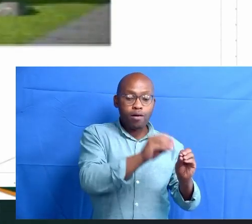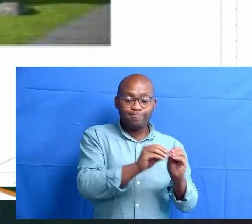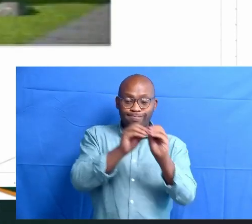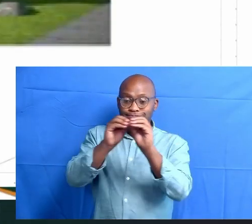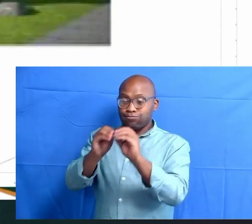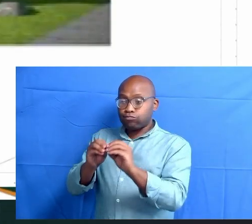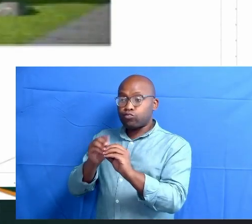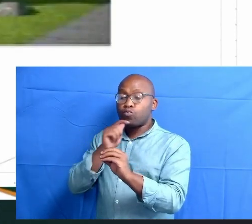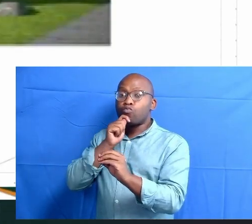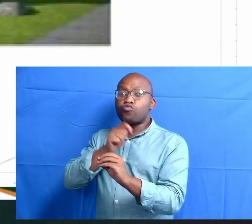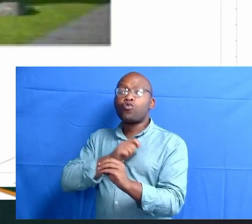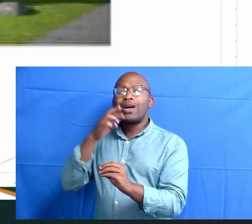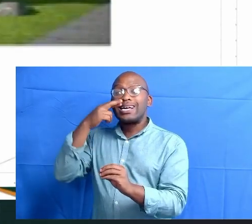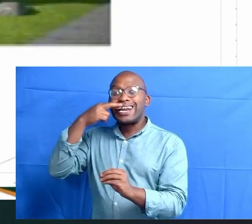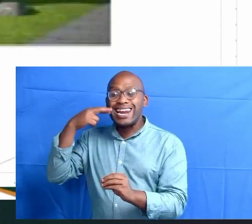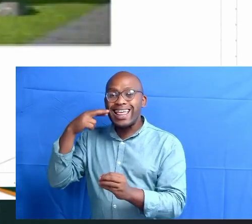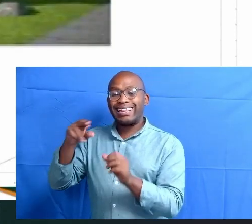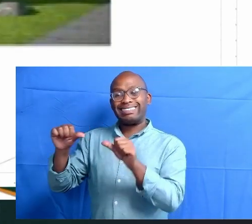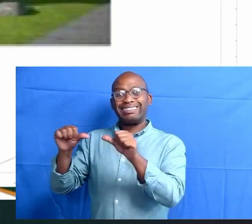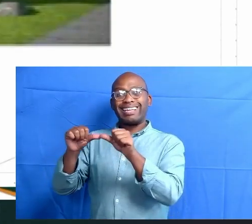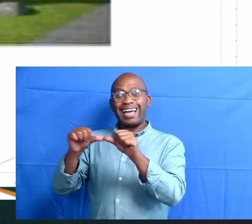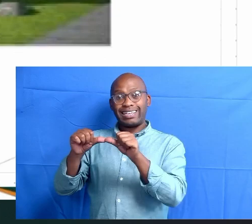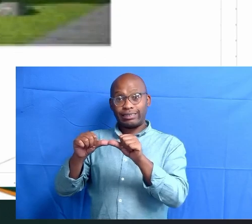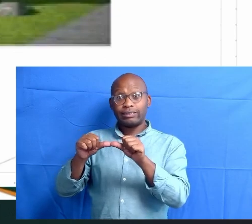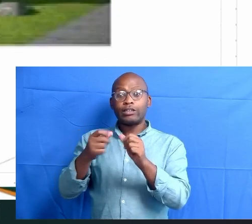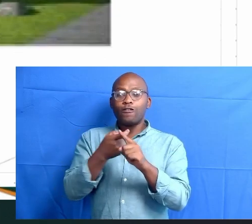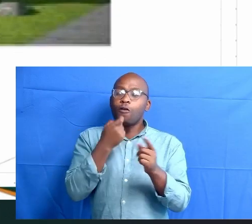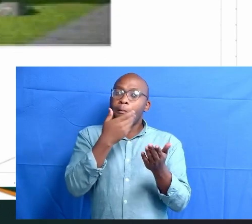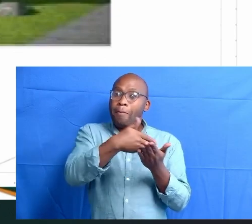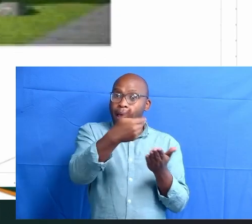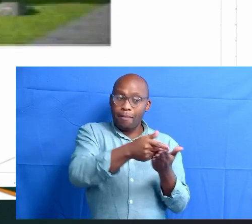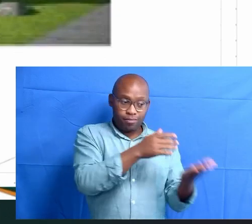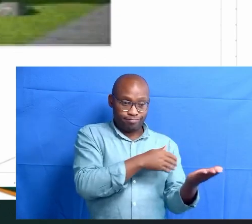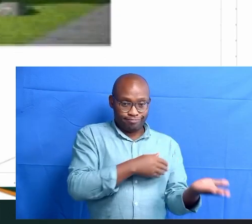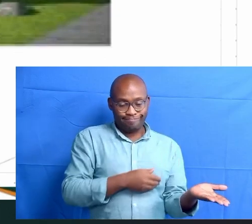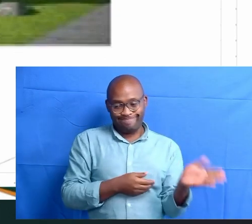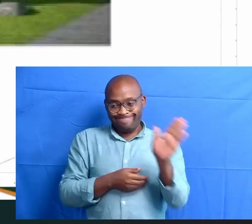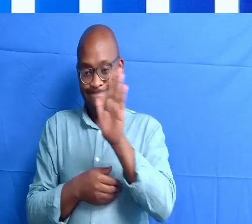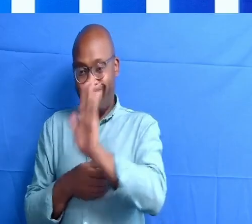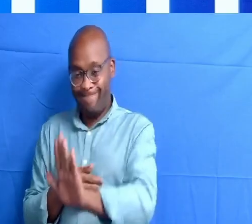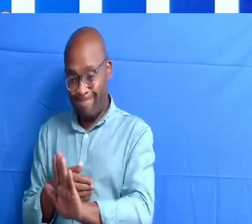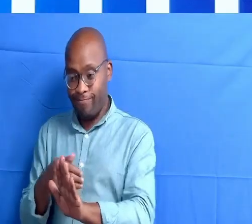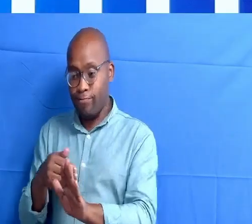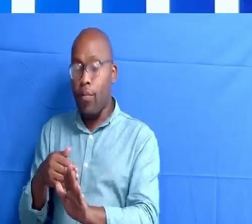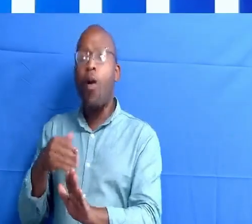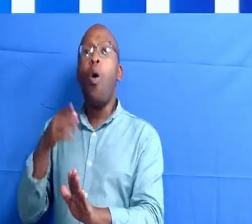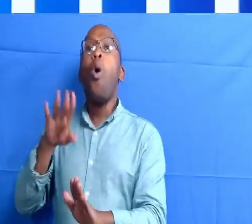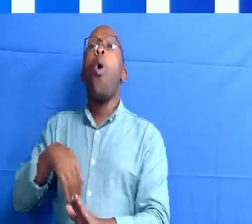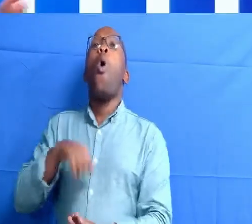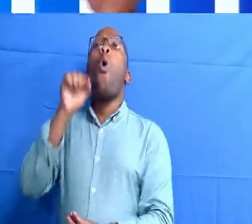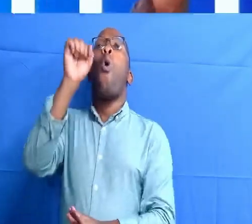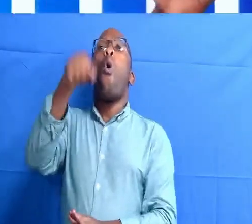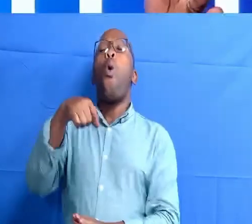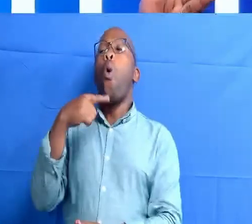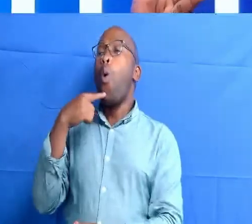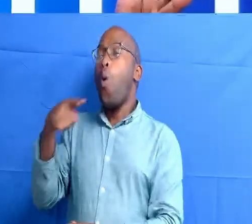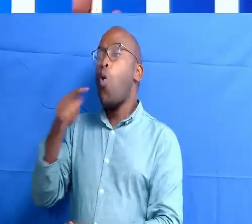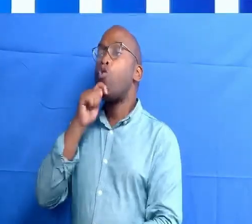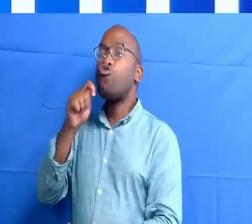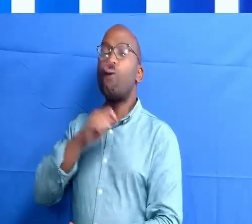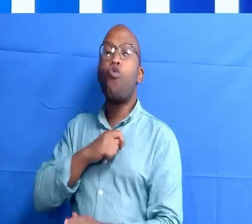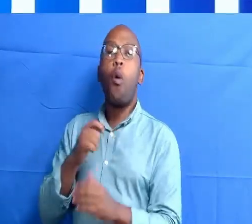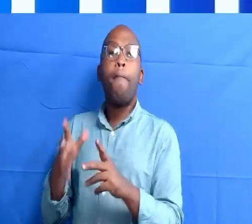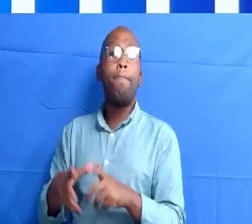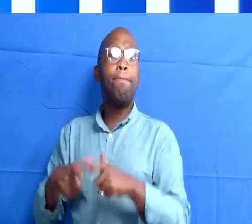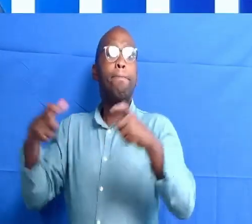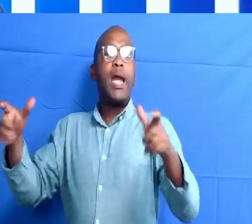size of it. So on the paper, it shows that's very small, but on the reality, it shows how